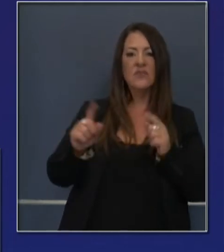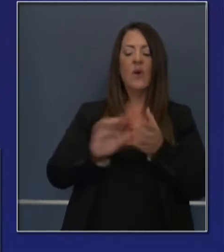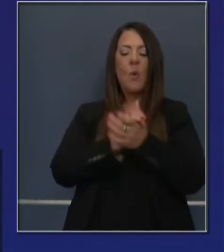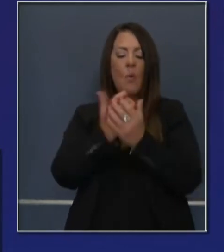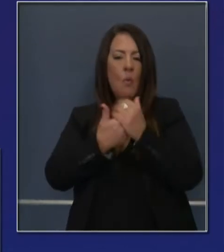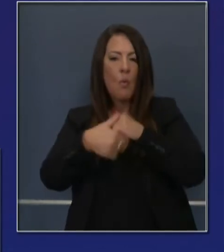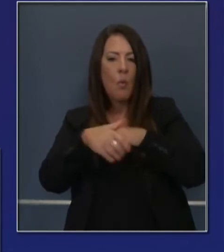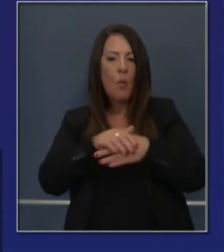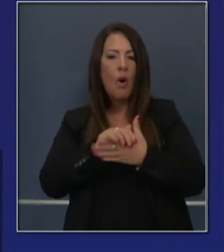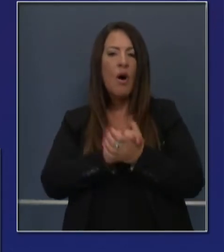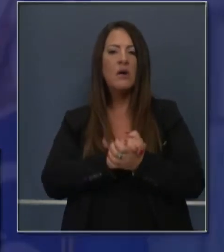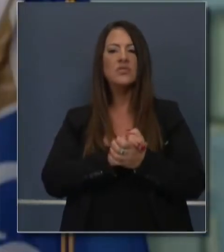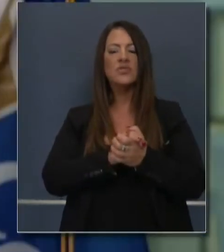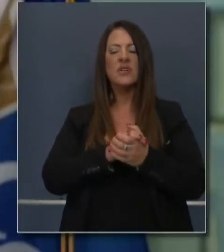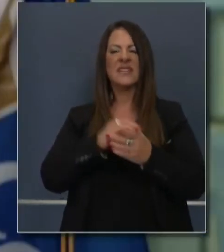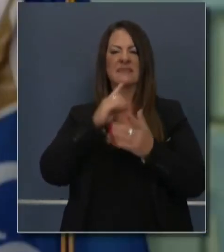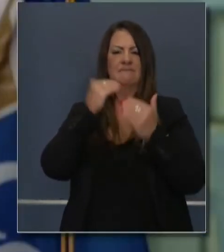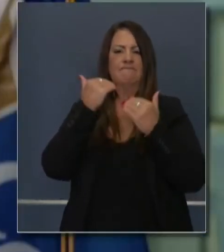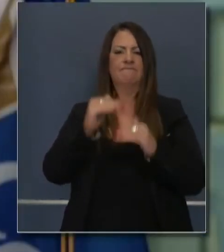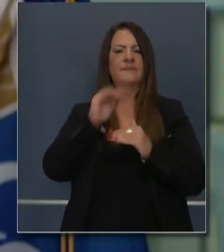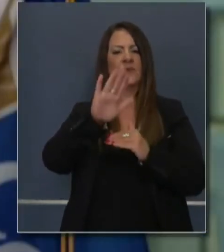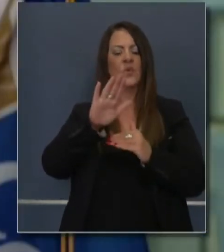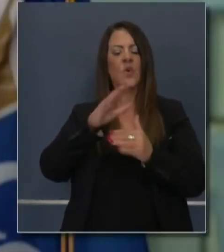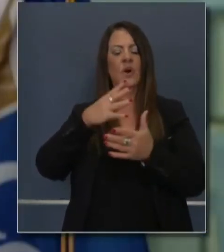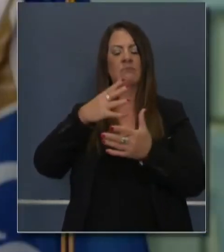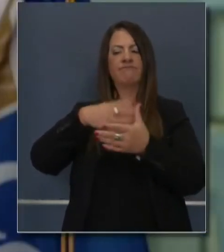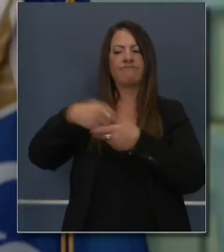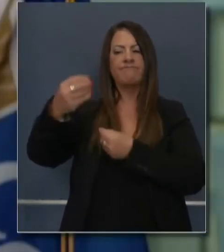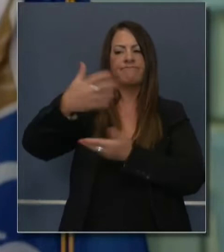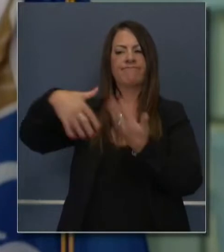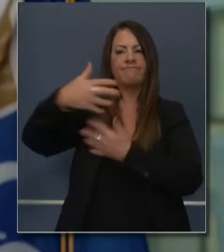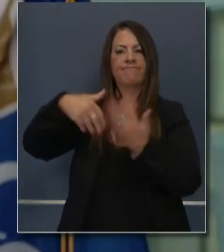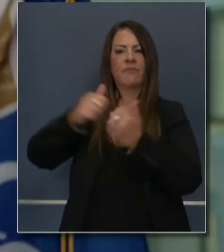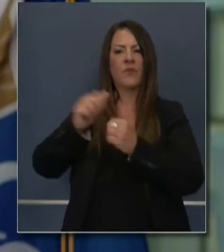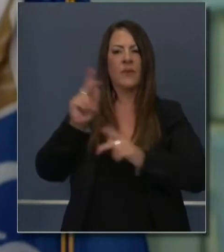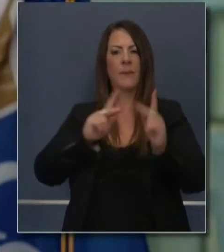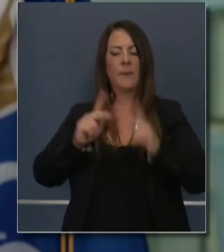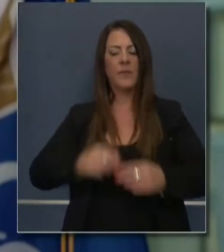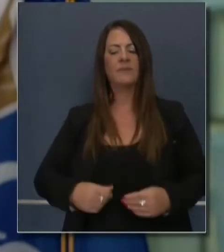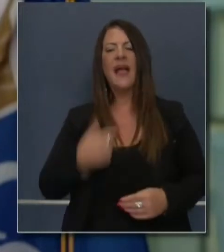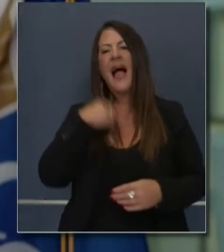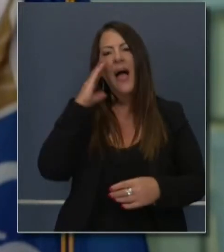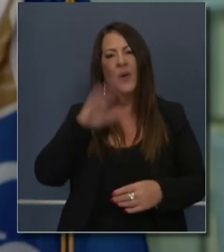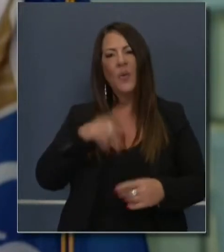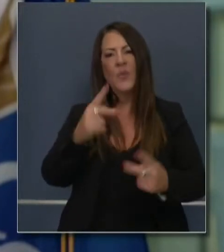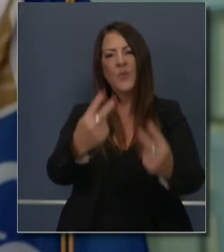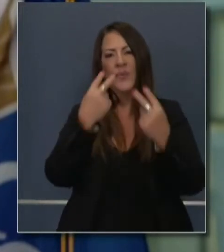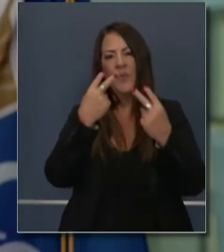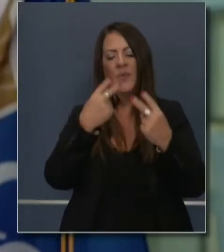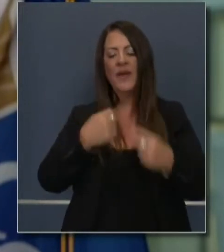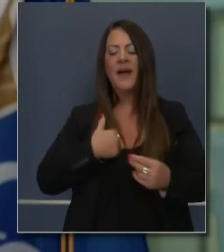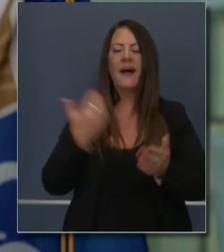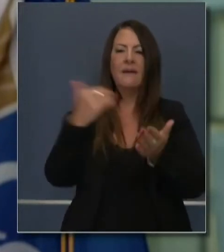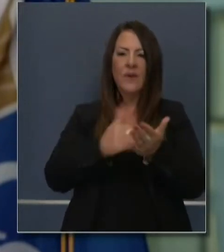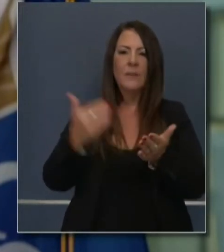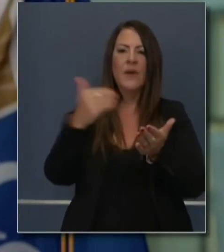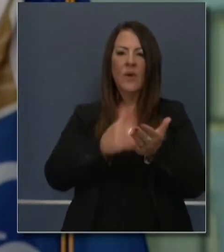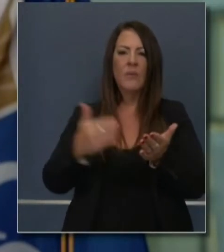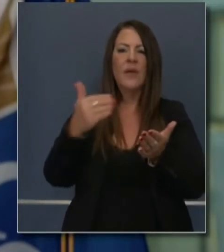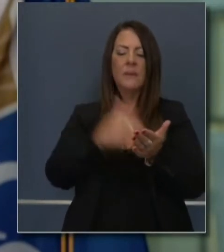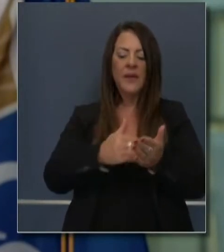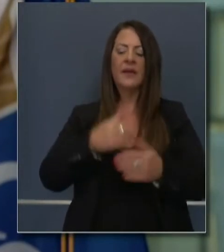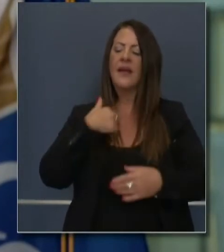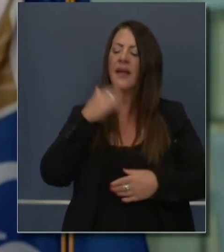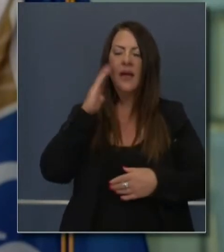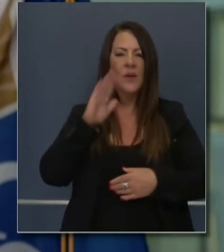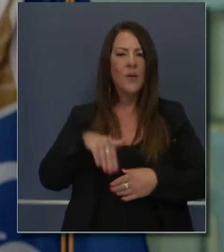this has become rote to you, and every time you watch these presentations, I repeat this mantra over and over